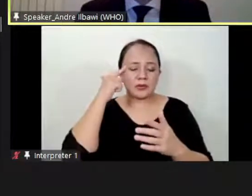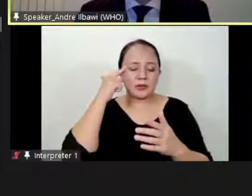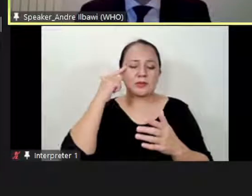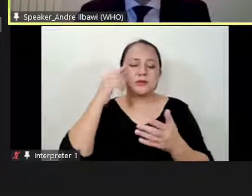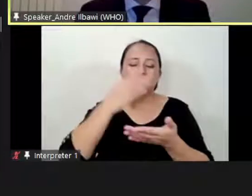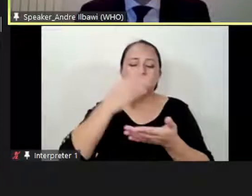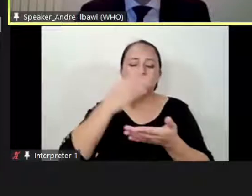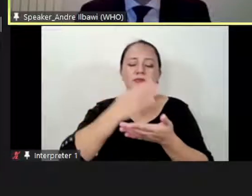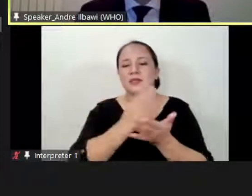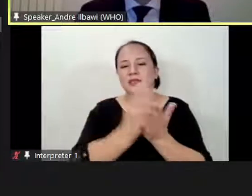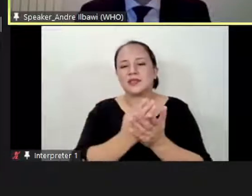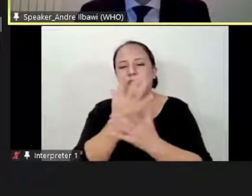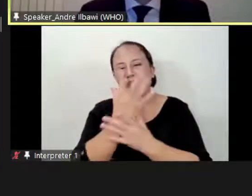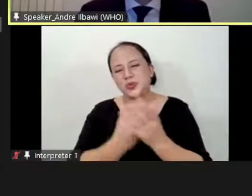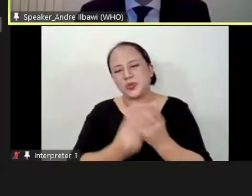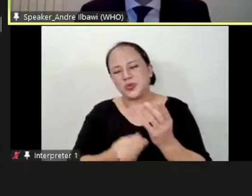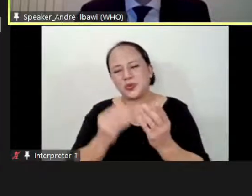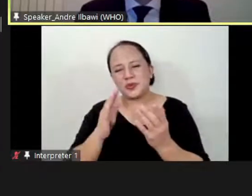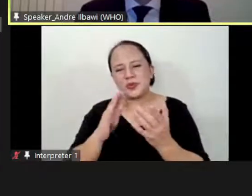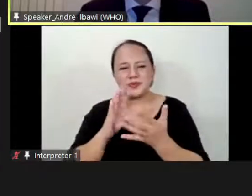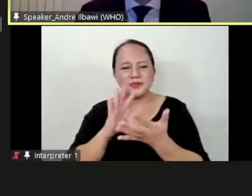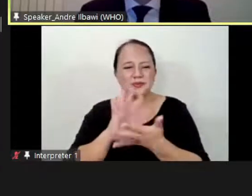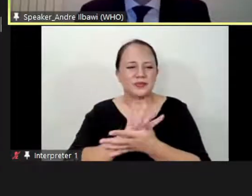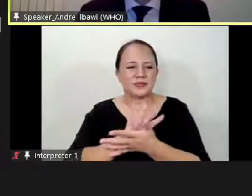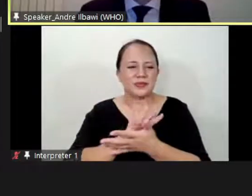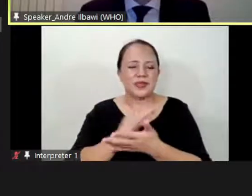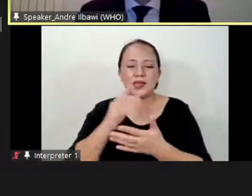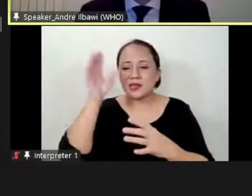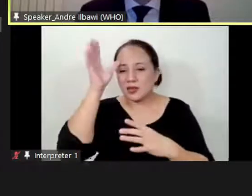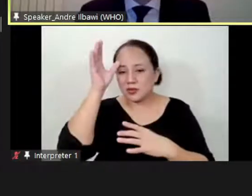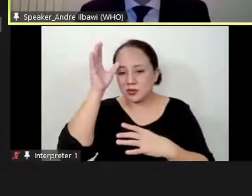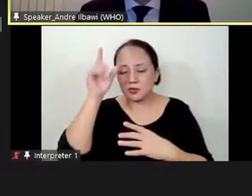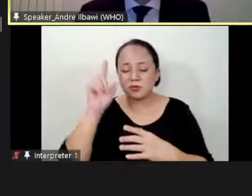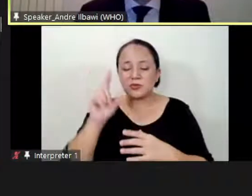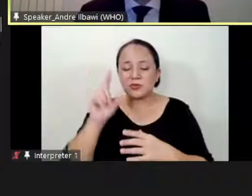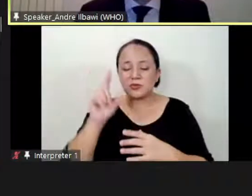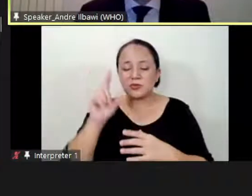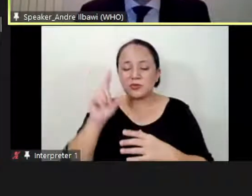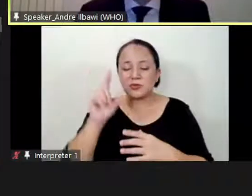health needs. Cancer is not the only health priority, and that is the reality in which we work.